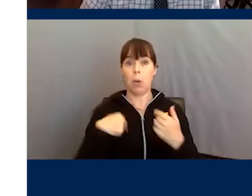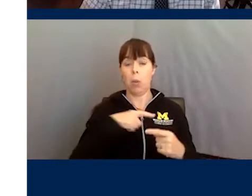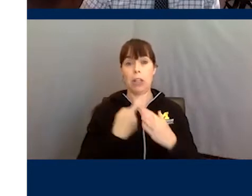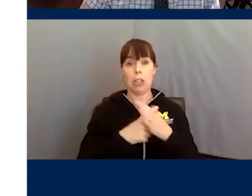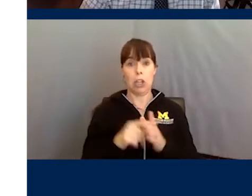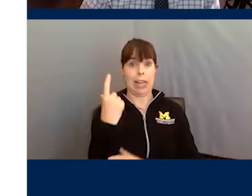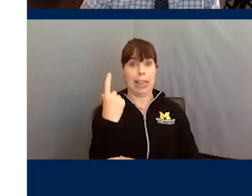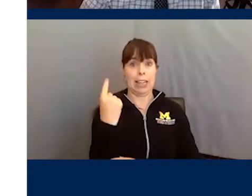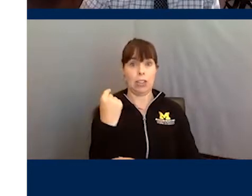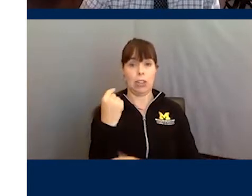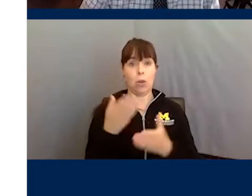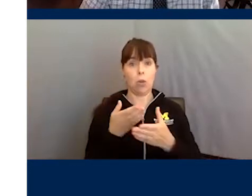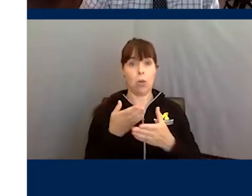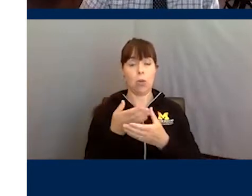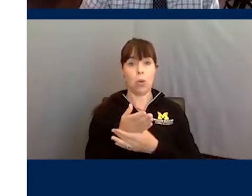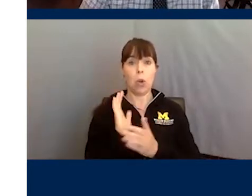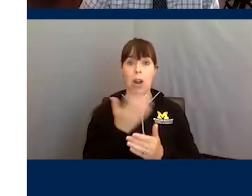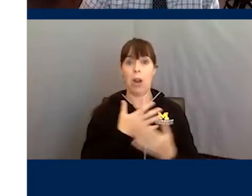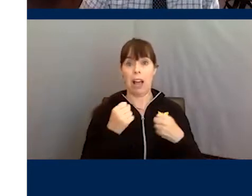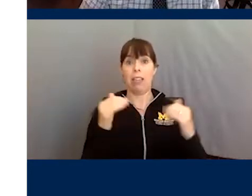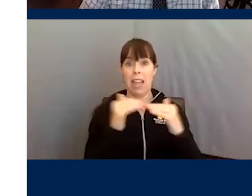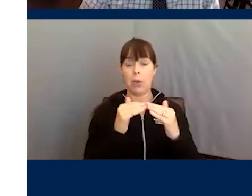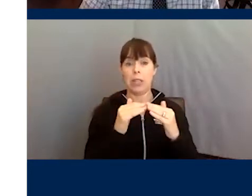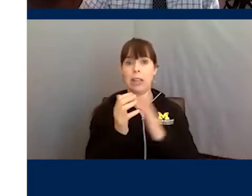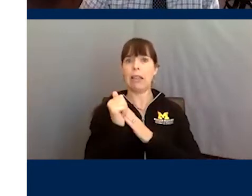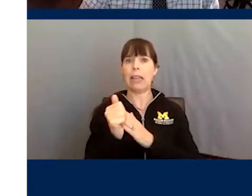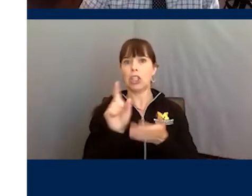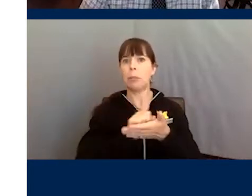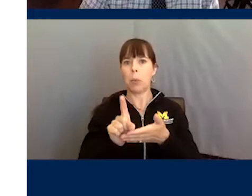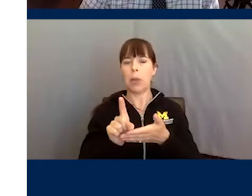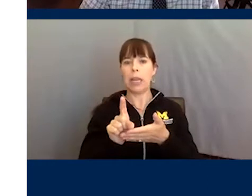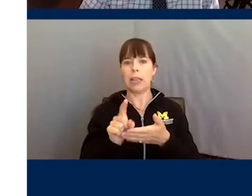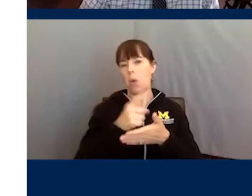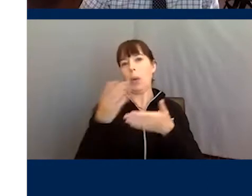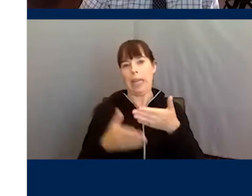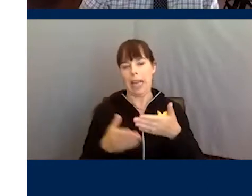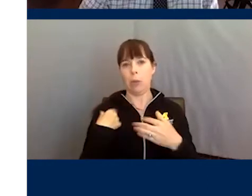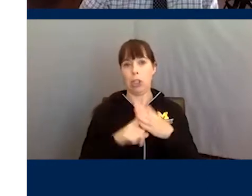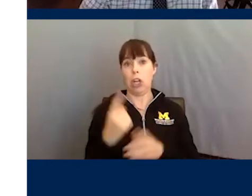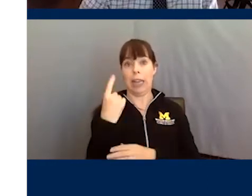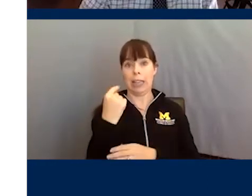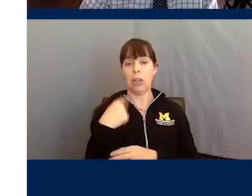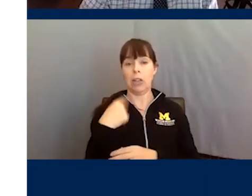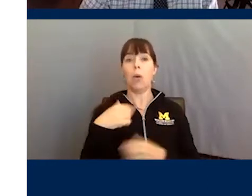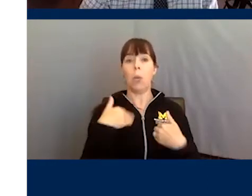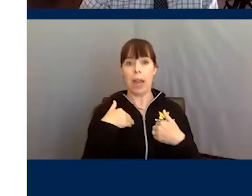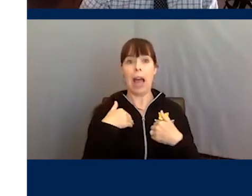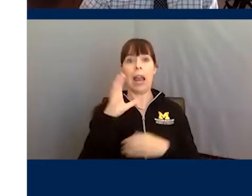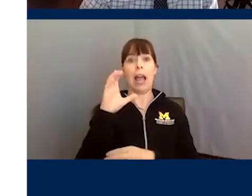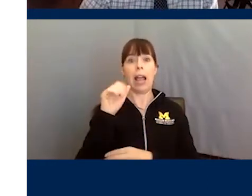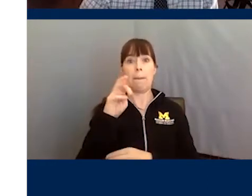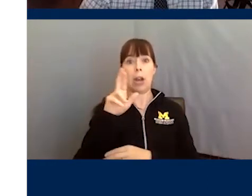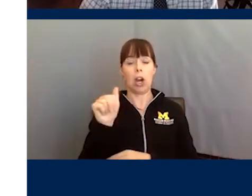last year through our Health Equity Leadership Weekend, which we started last year, we had Kamara Jones here as